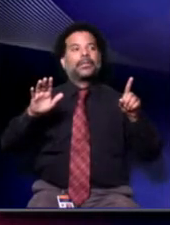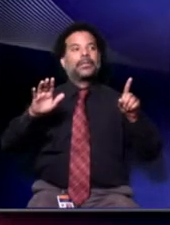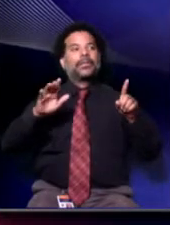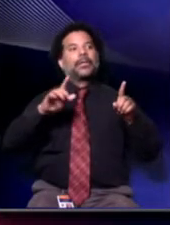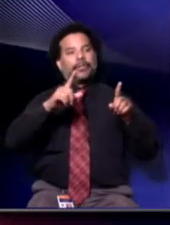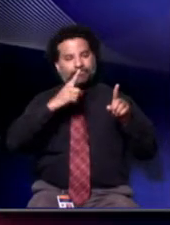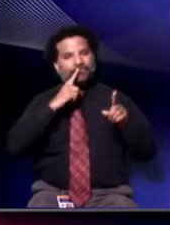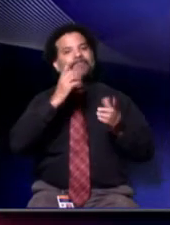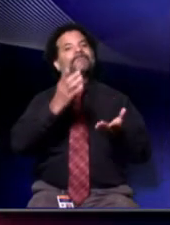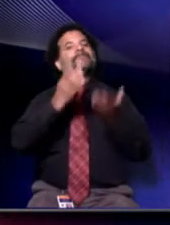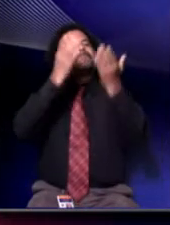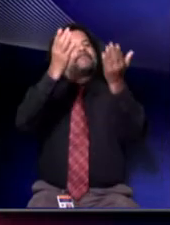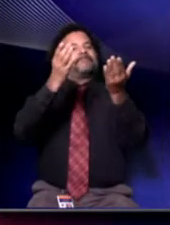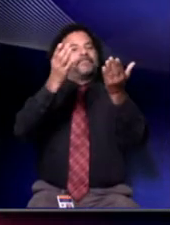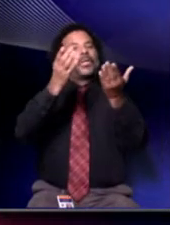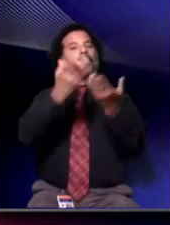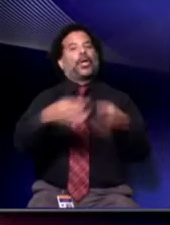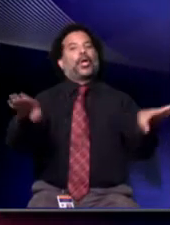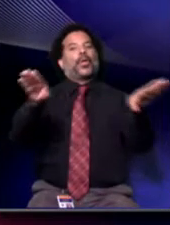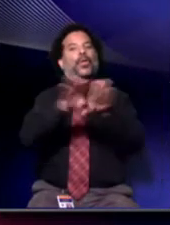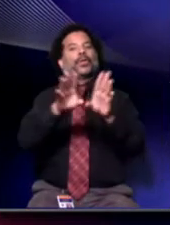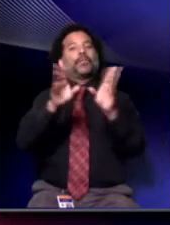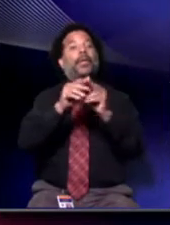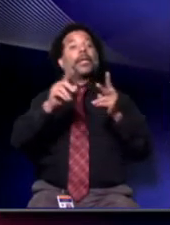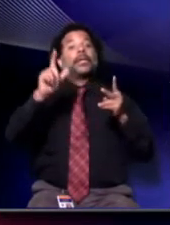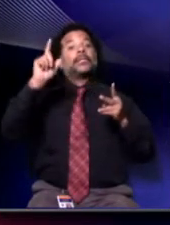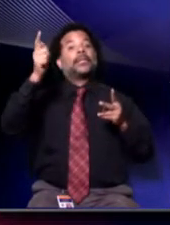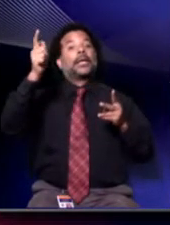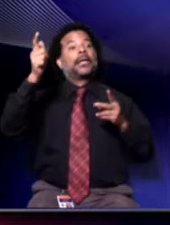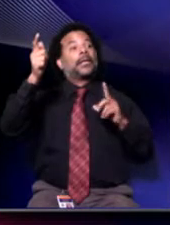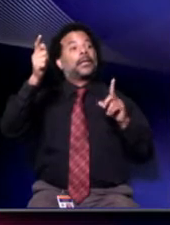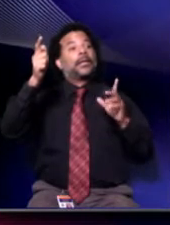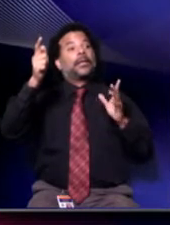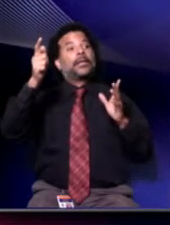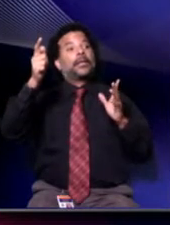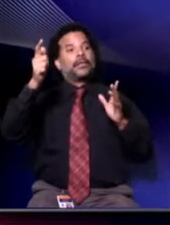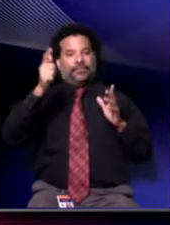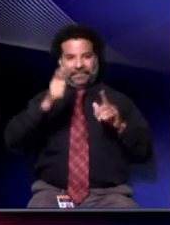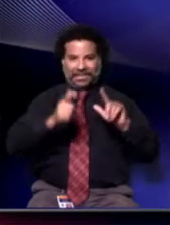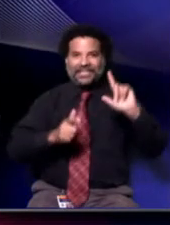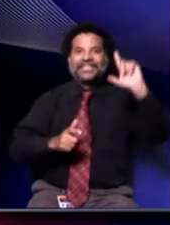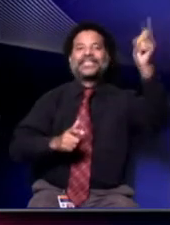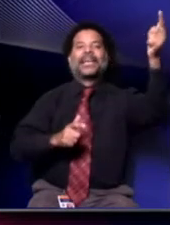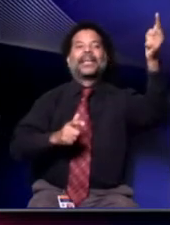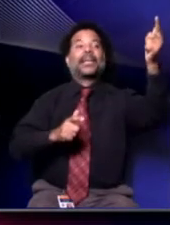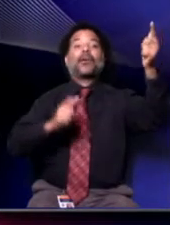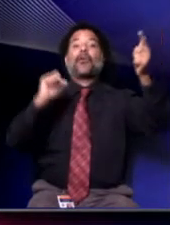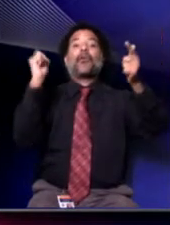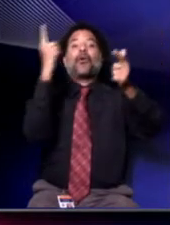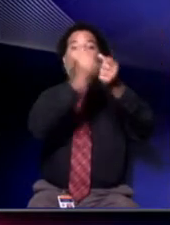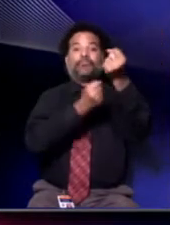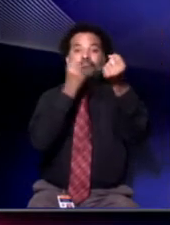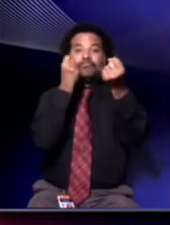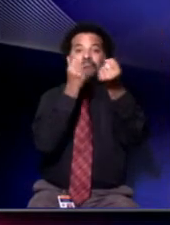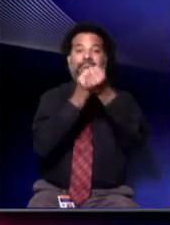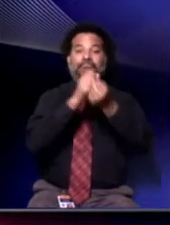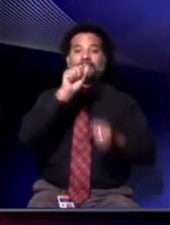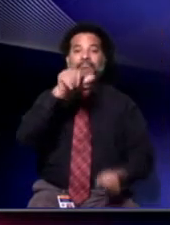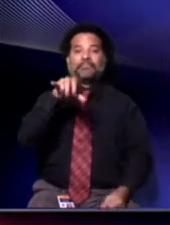meeting. We need a second. Second. All in favor, say aye.